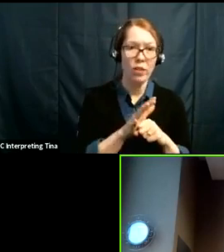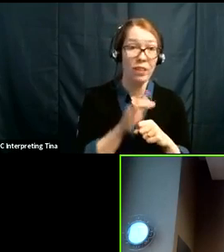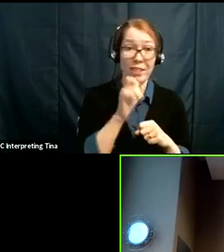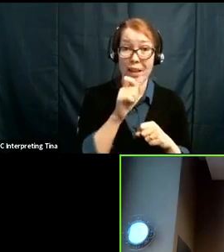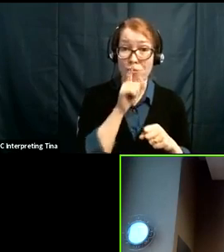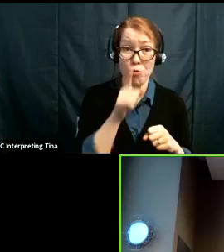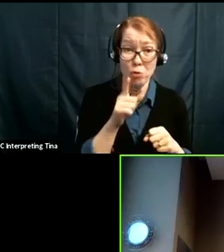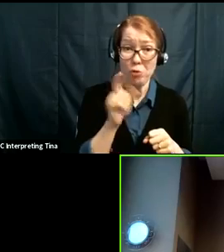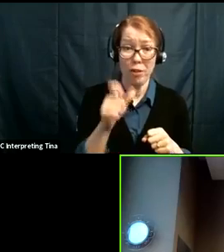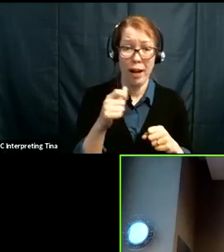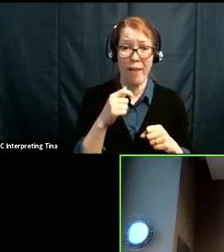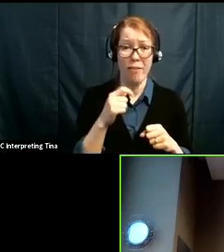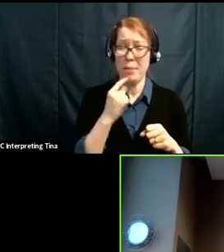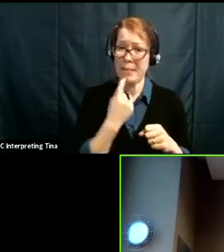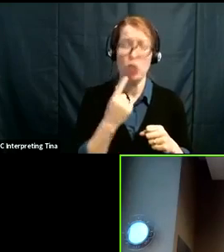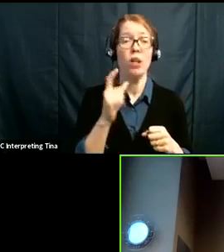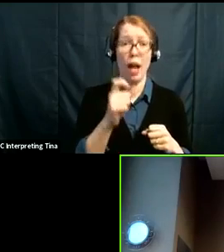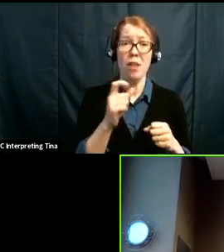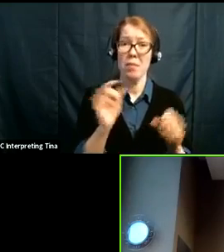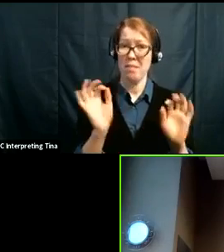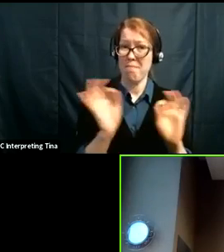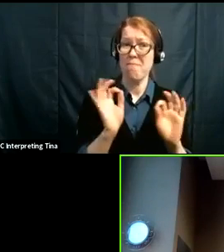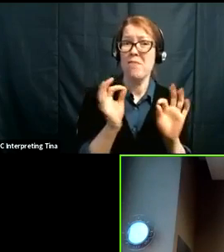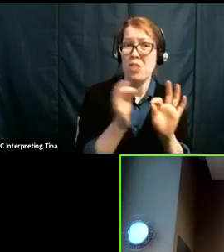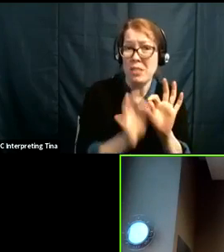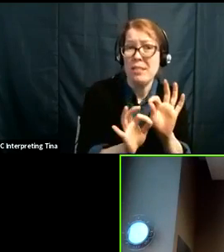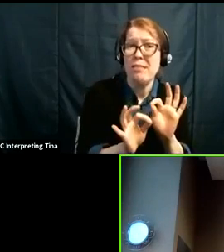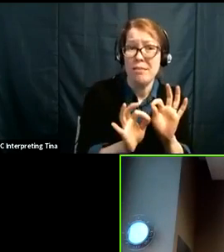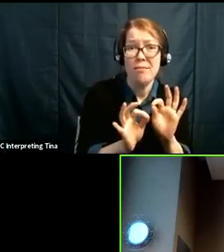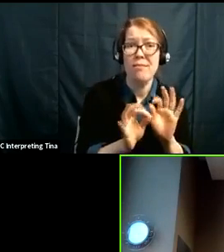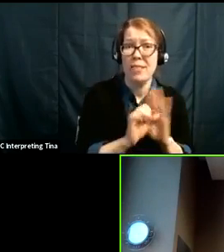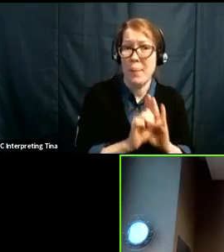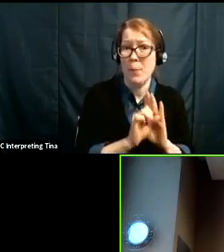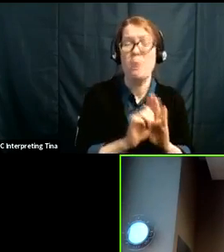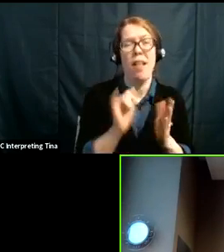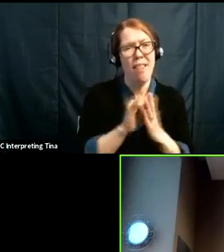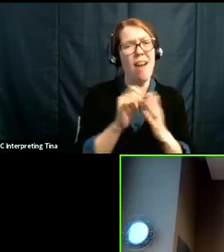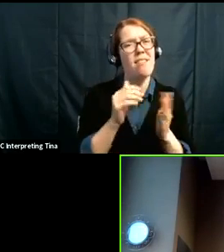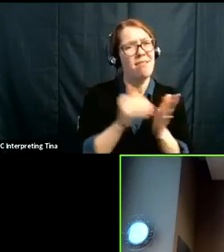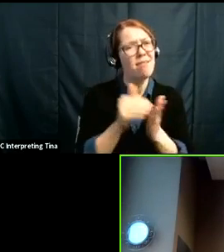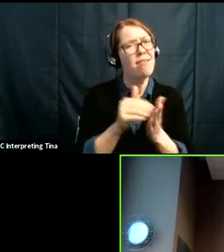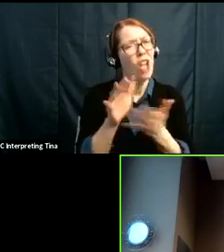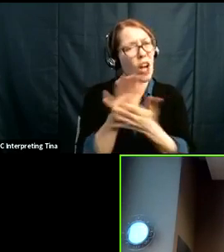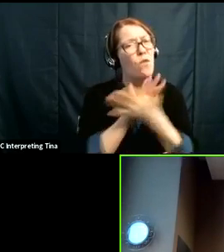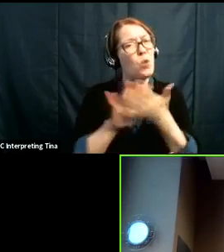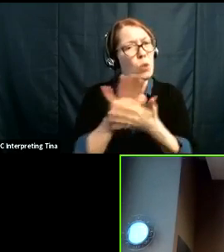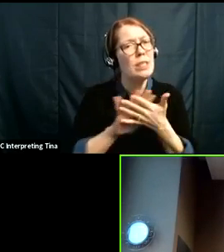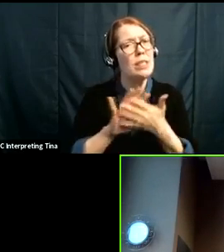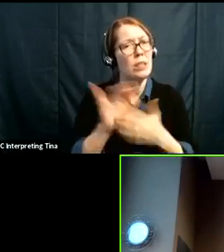be very mild. And so I think that's what's confusing too, is that,